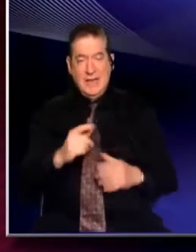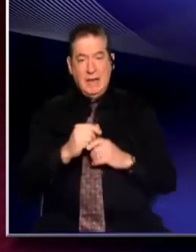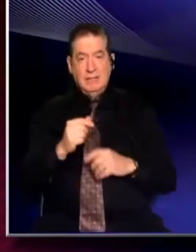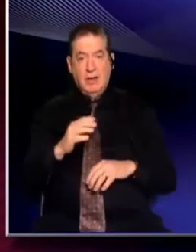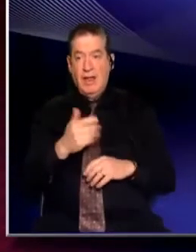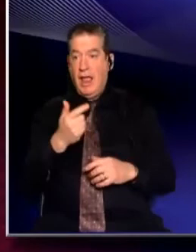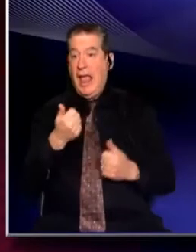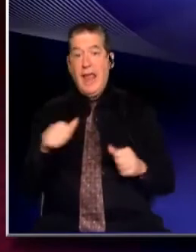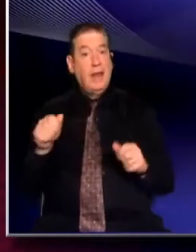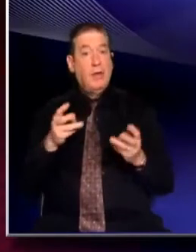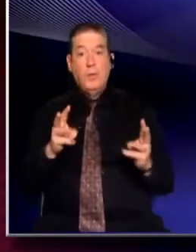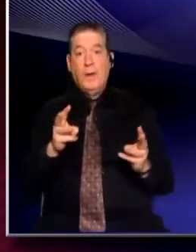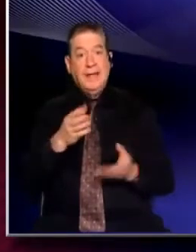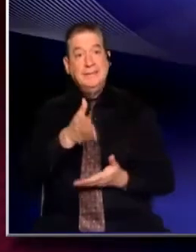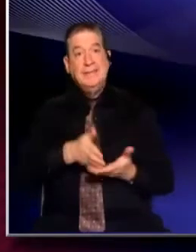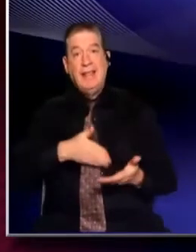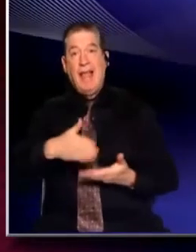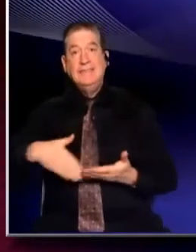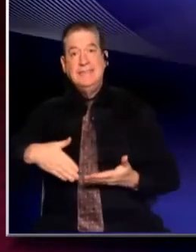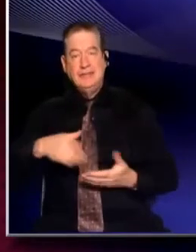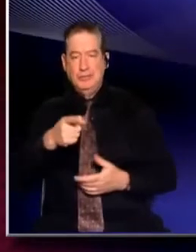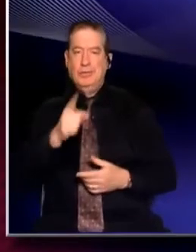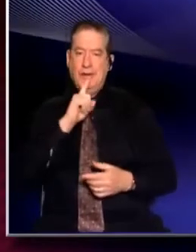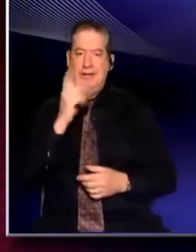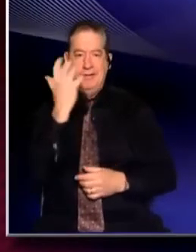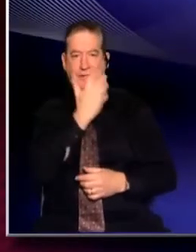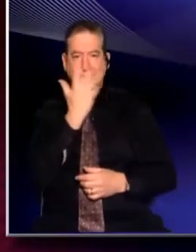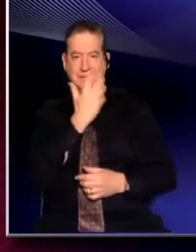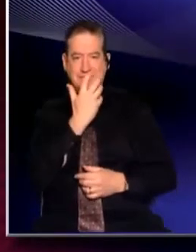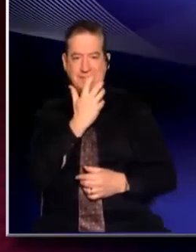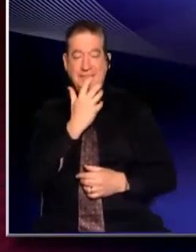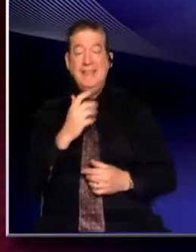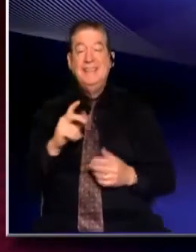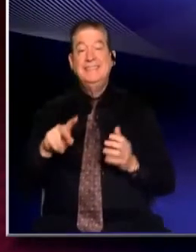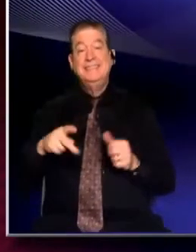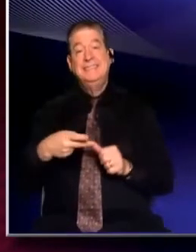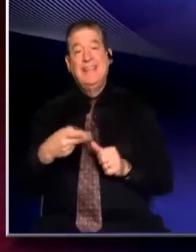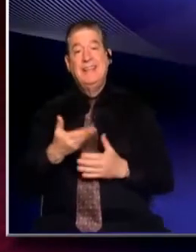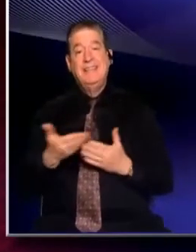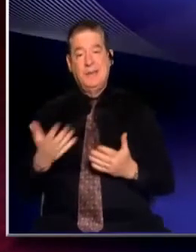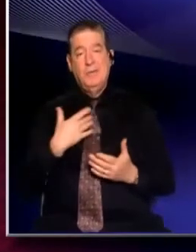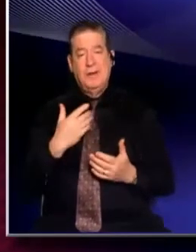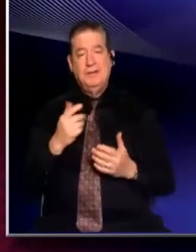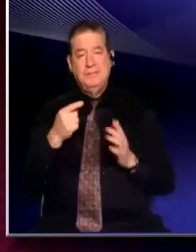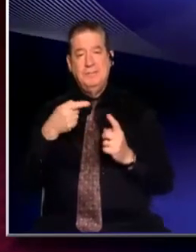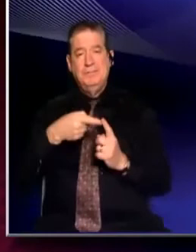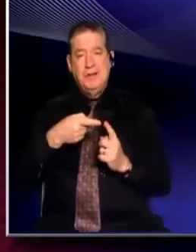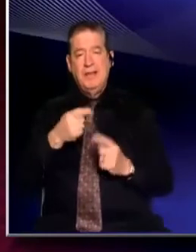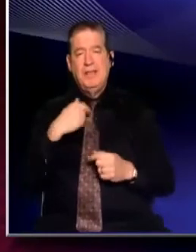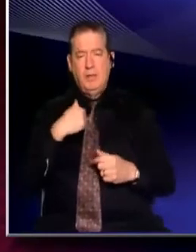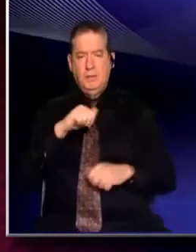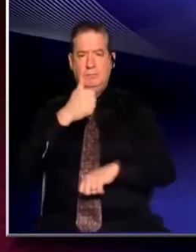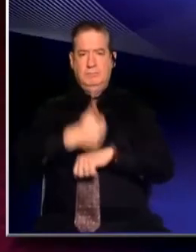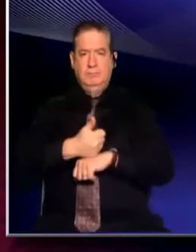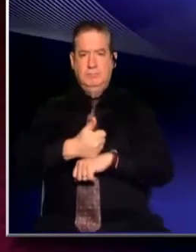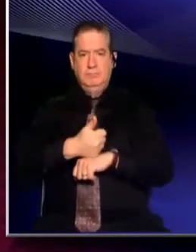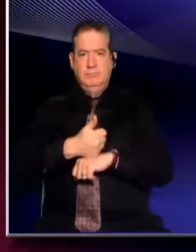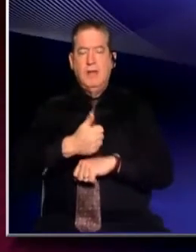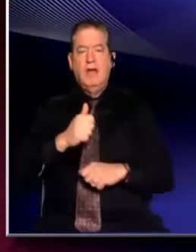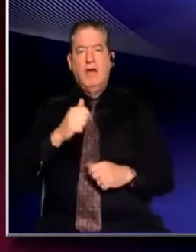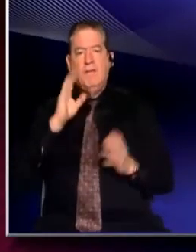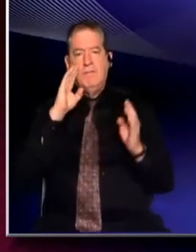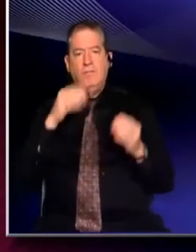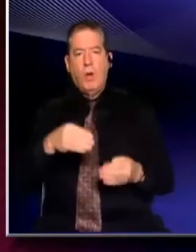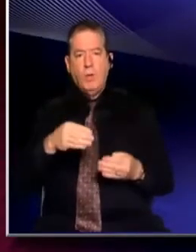You Slice It, You Are Awesome." The second thing we'd like to point out is that we implemented our